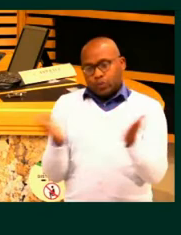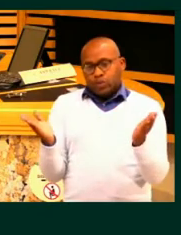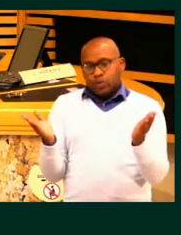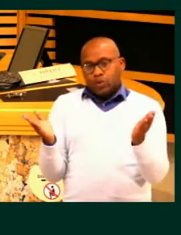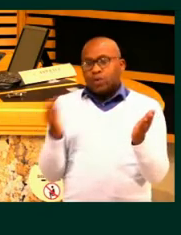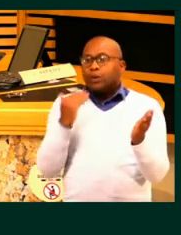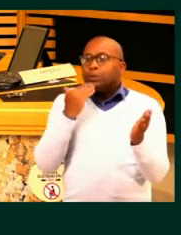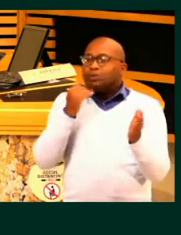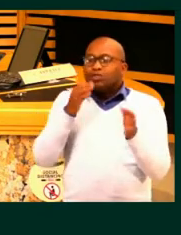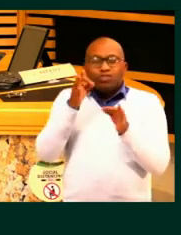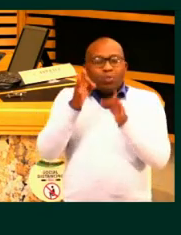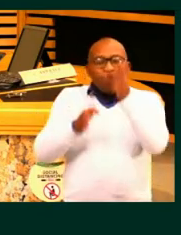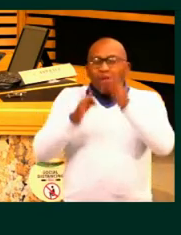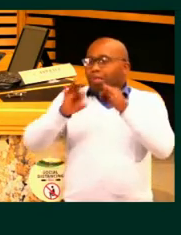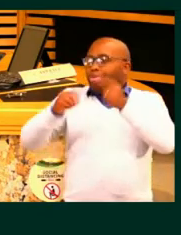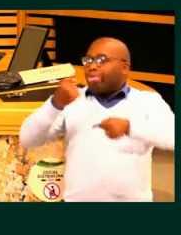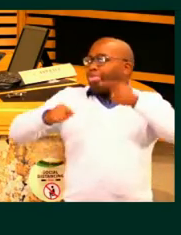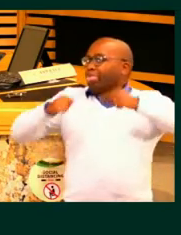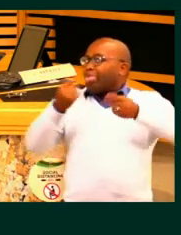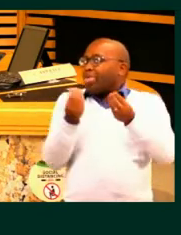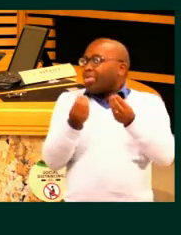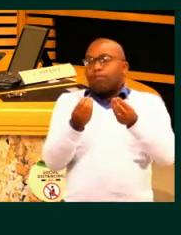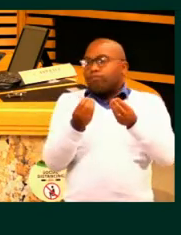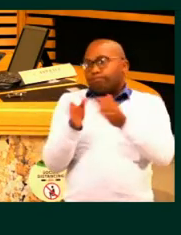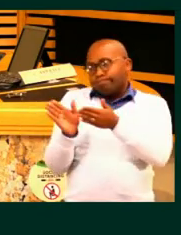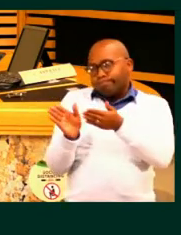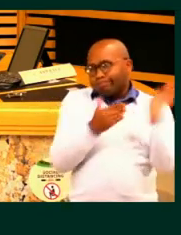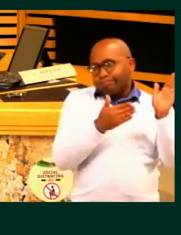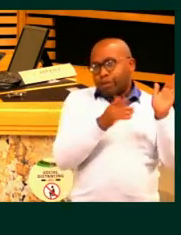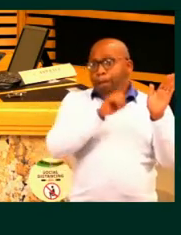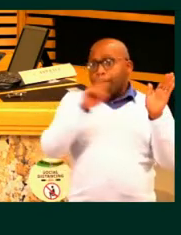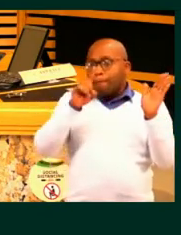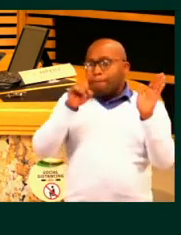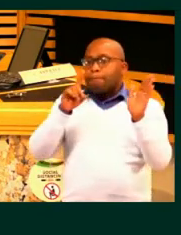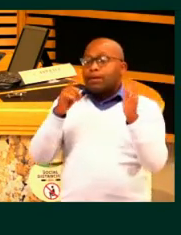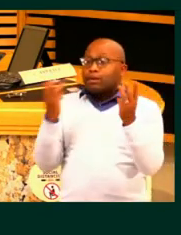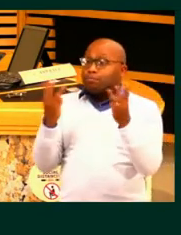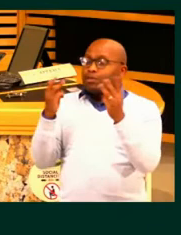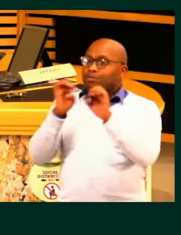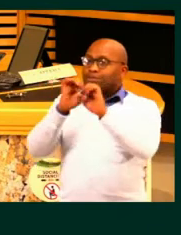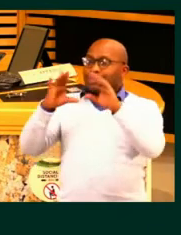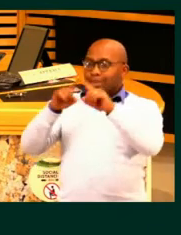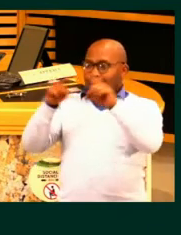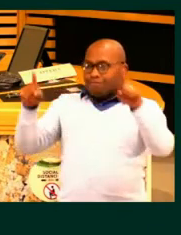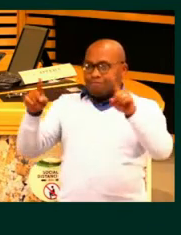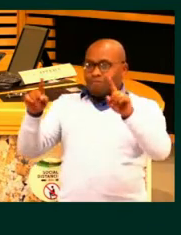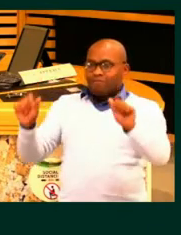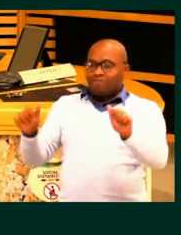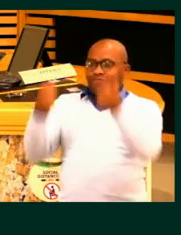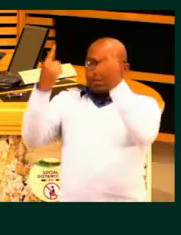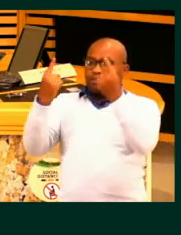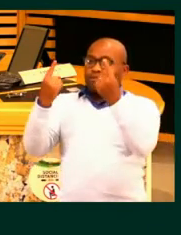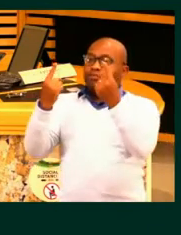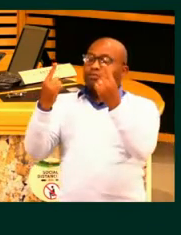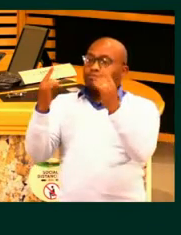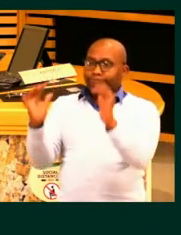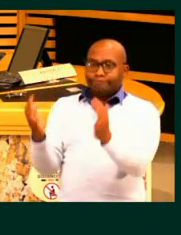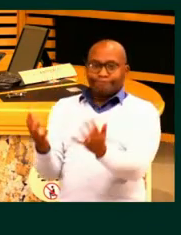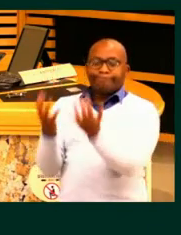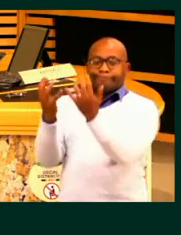today but we put the citizens of the Eastern Cape first I'm appealing to my colleagues